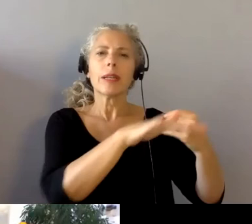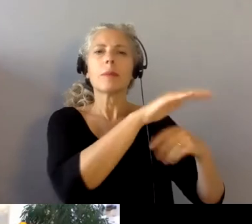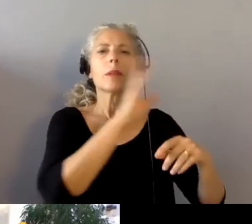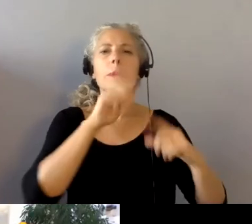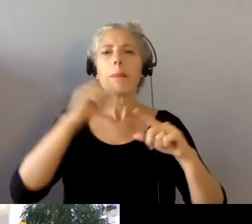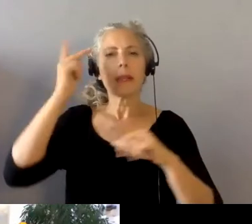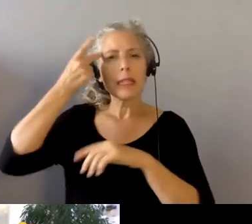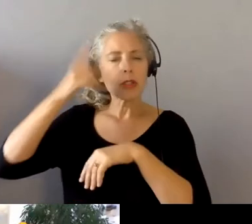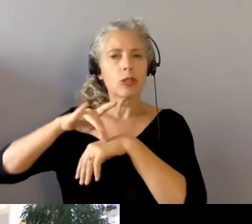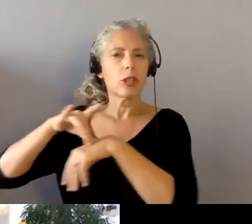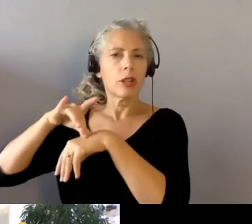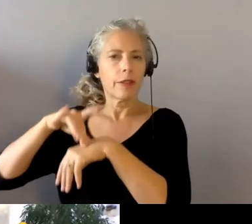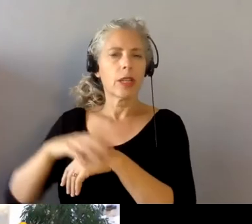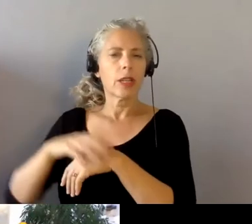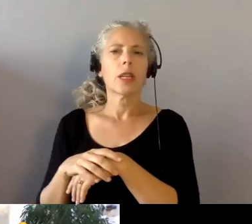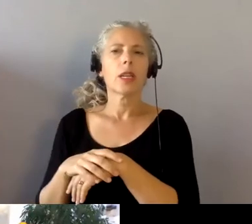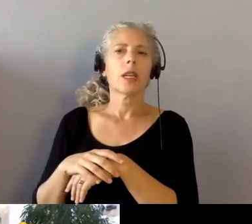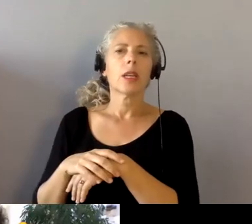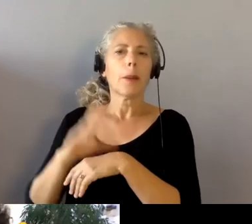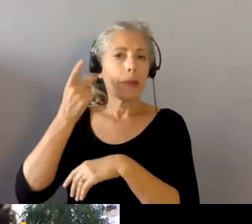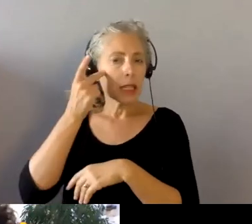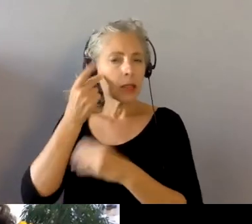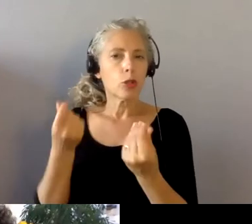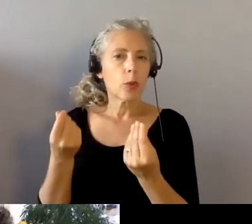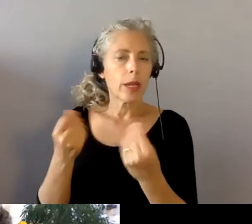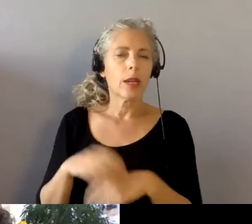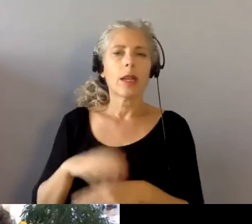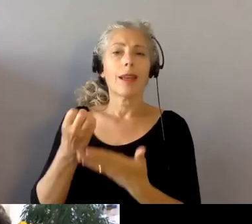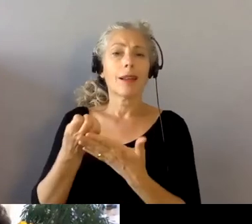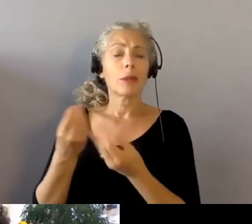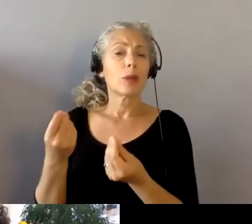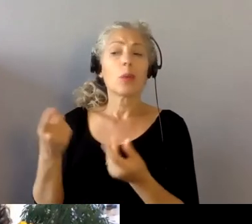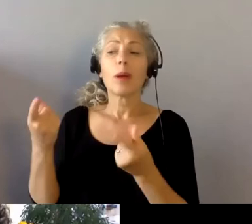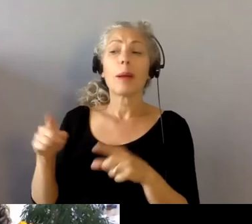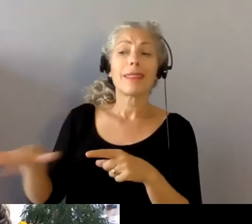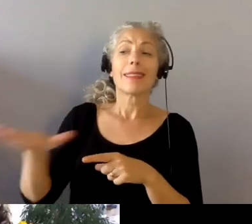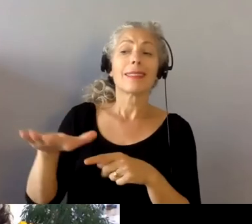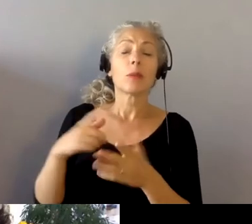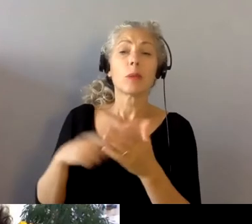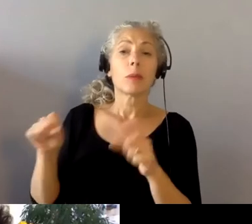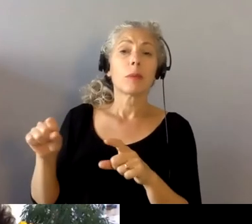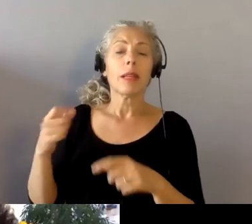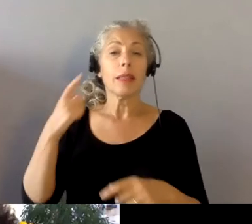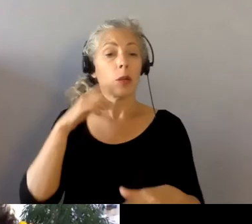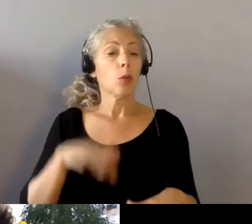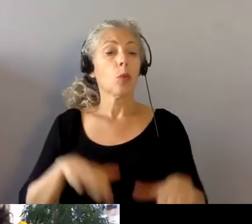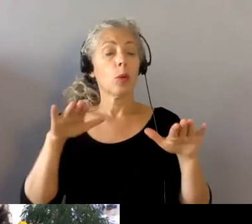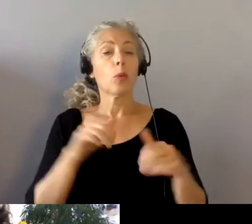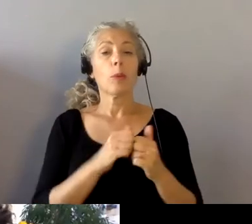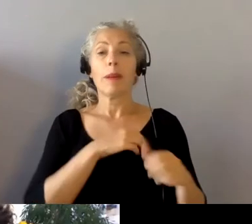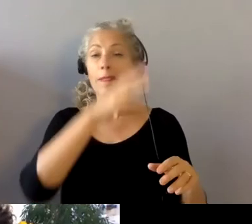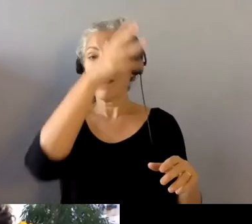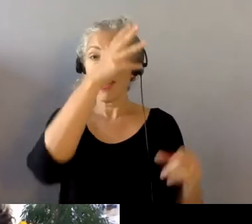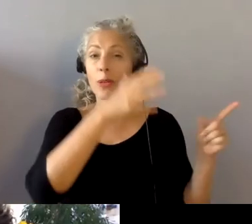geography and political terrain and economic terrain and what happens in that and what is possible. So I think being raised with a geographer